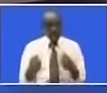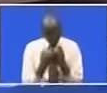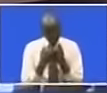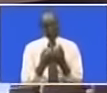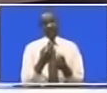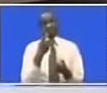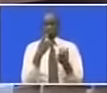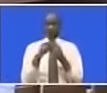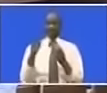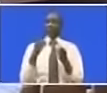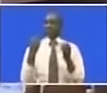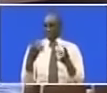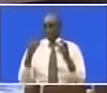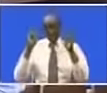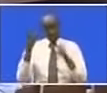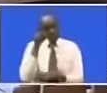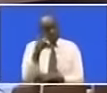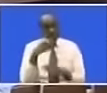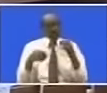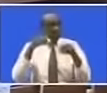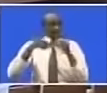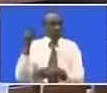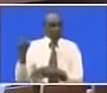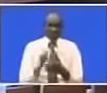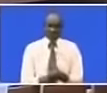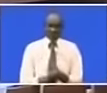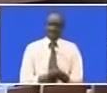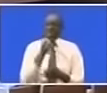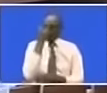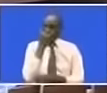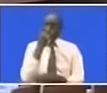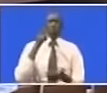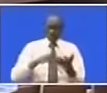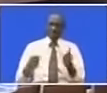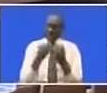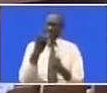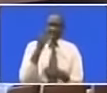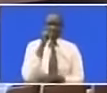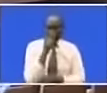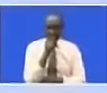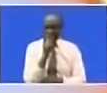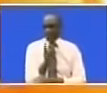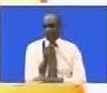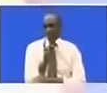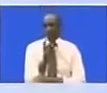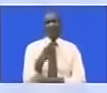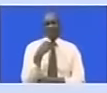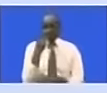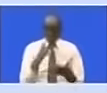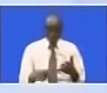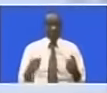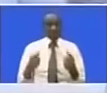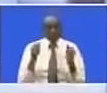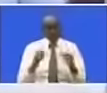still spoke about a number of issues around this election. Yvonne, lots happening here in Tanzania. Just a brief update about what will